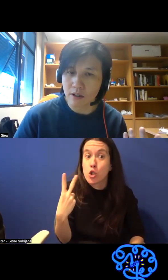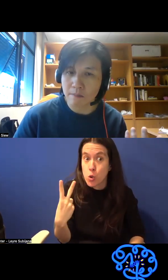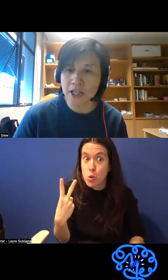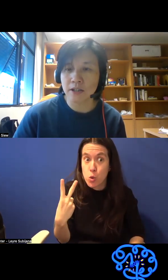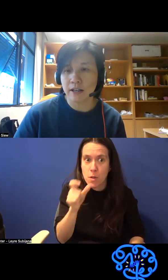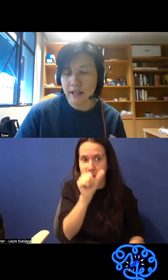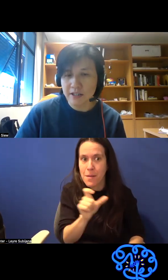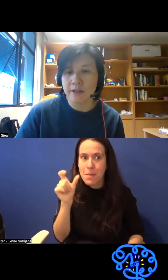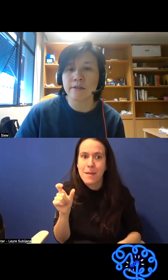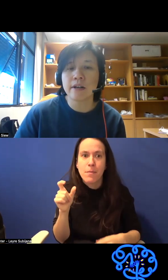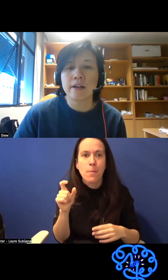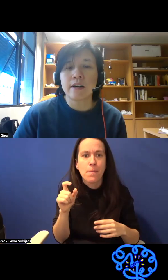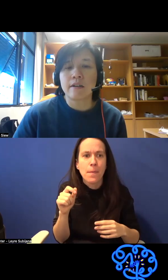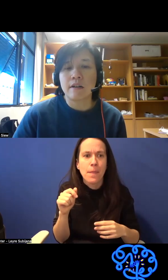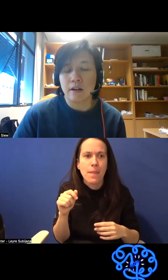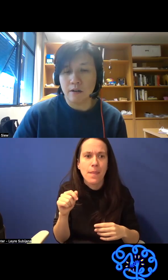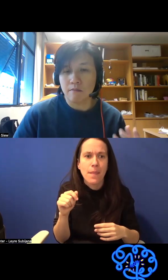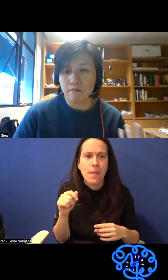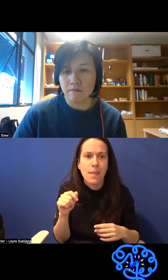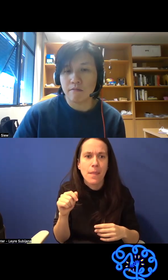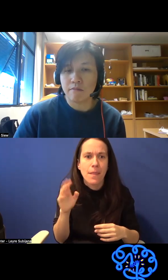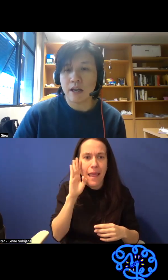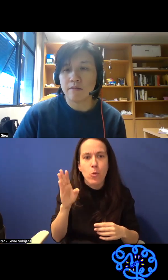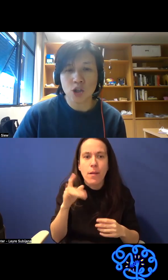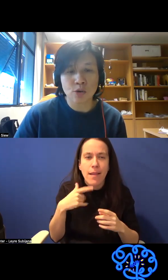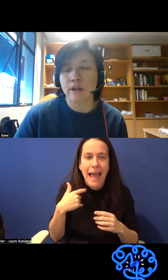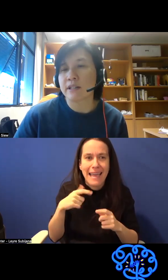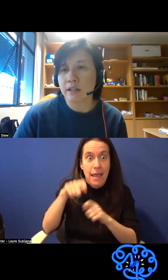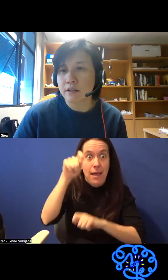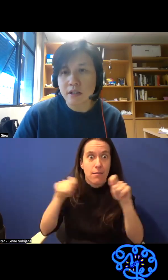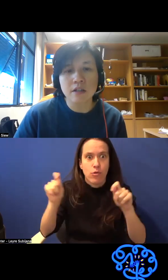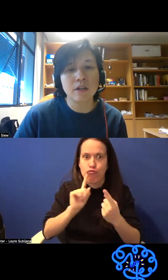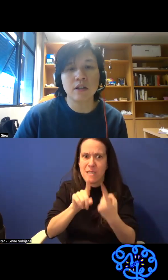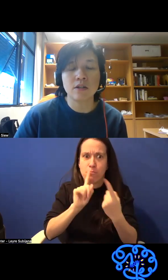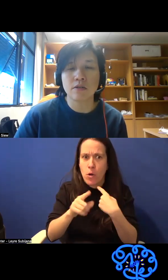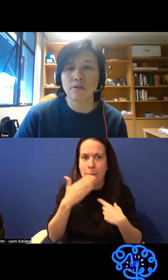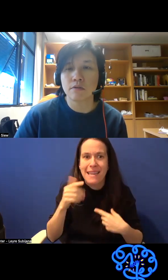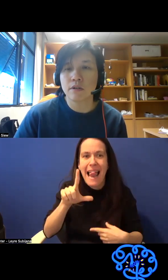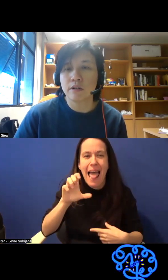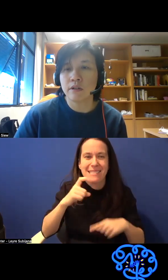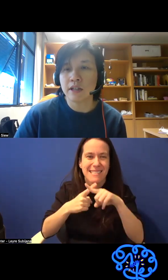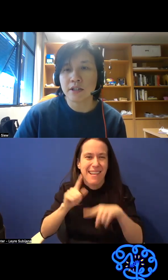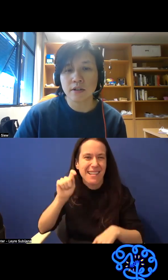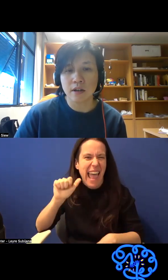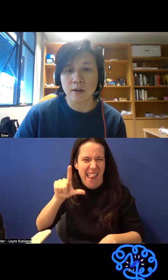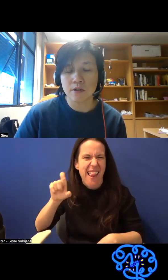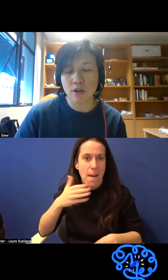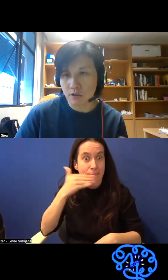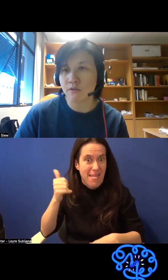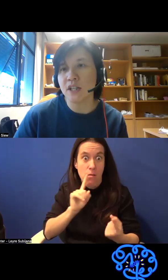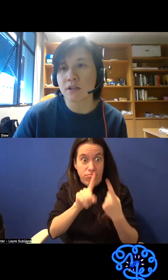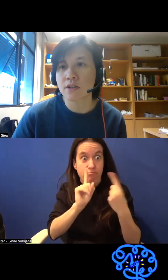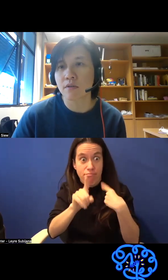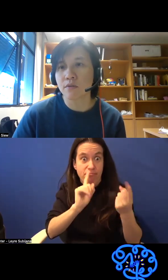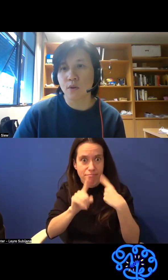on a measure like Lextail, um, that they show greater sensitivity to these